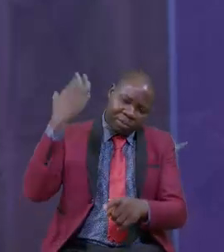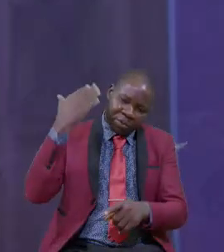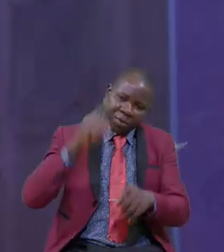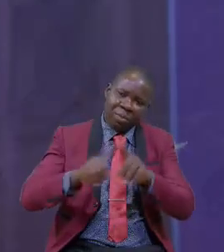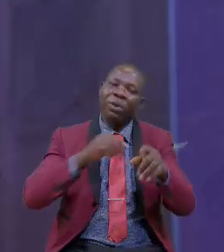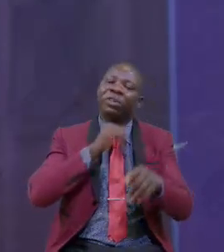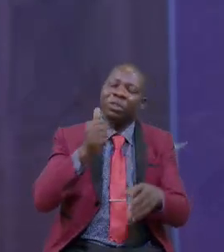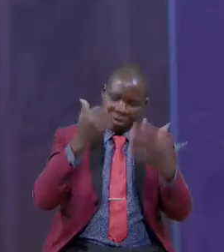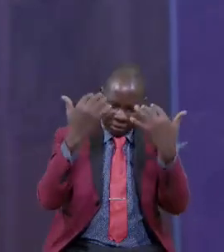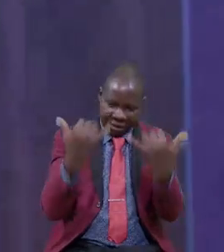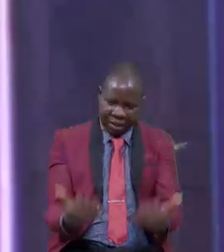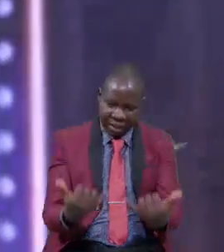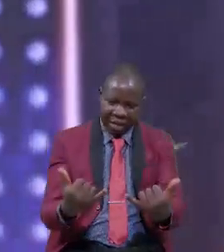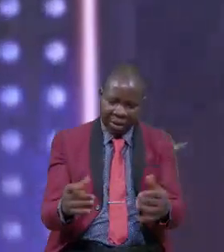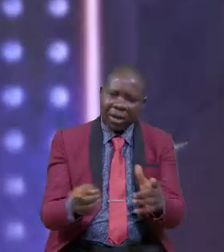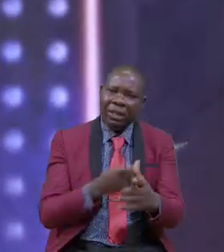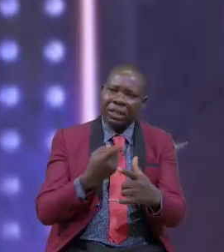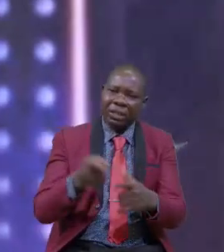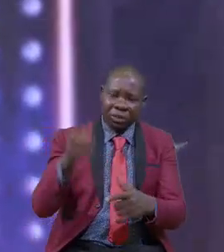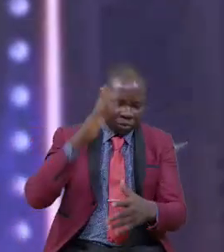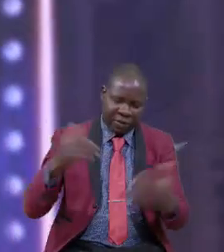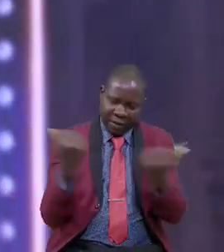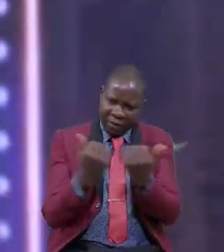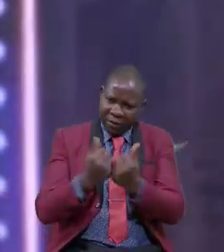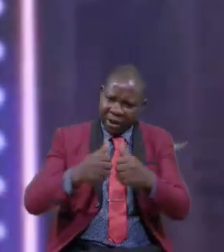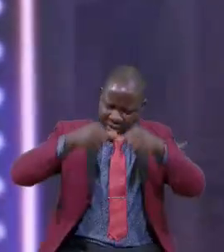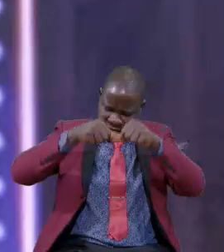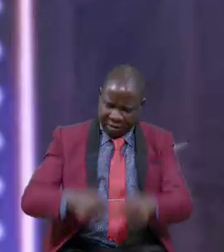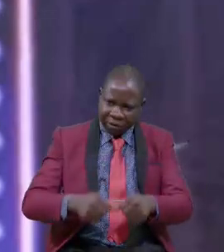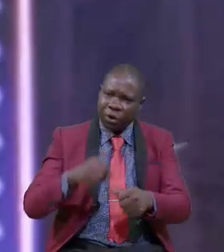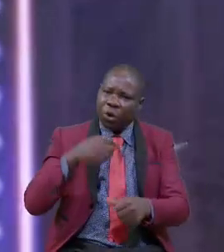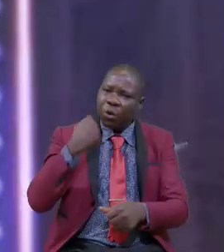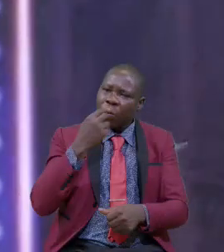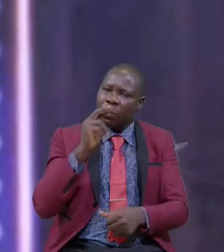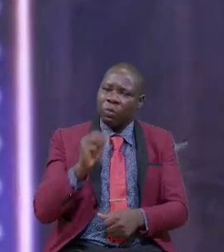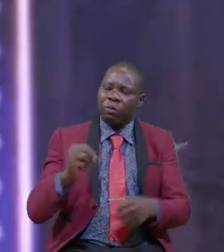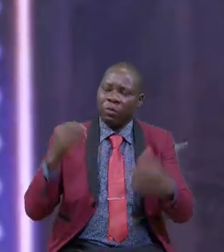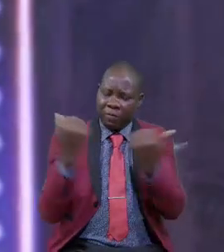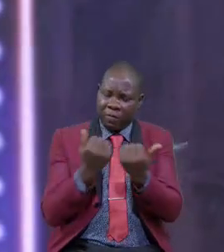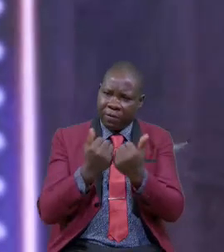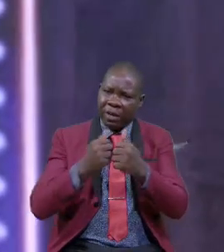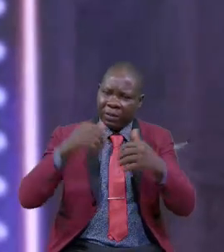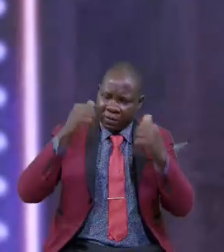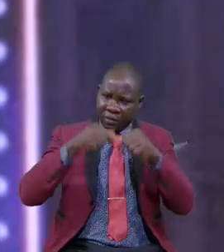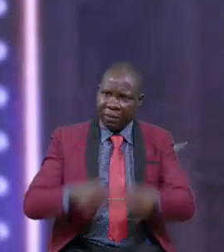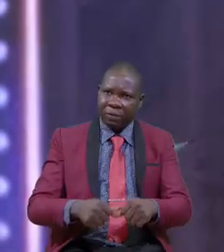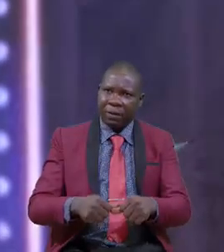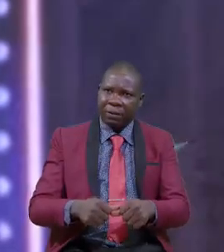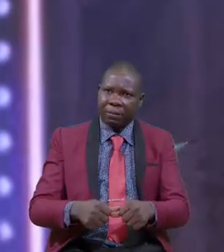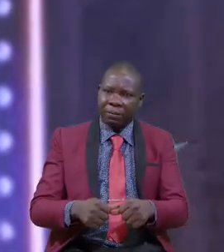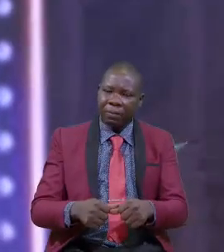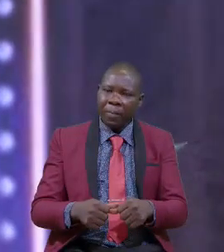you receive steadfast. Whom receives steadfast in the faith, knowing that